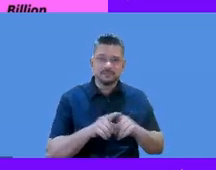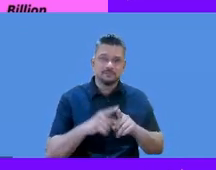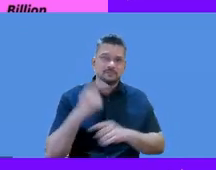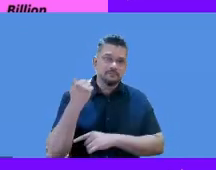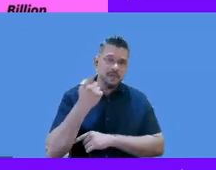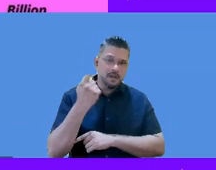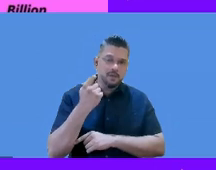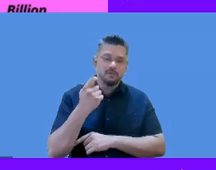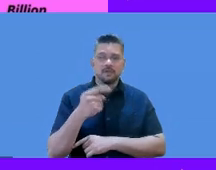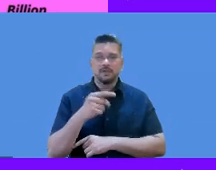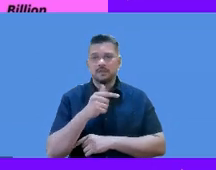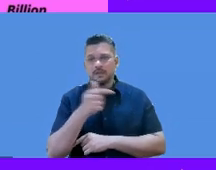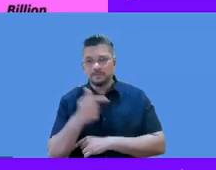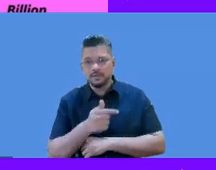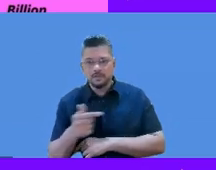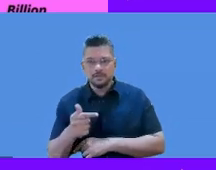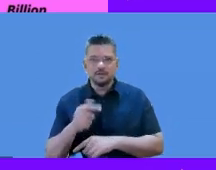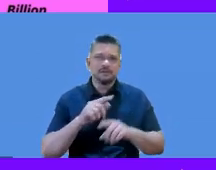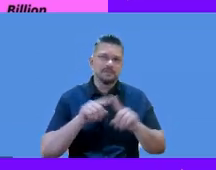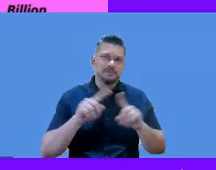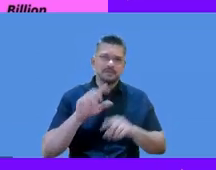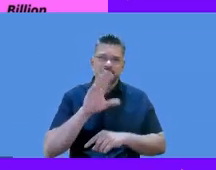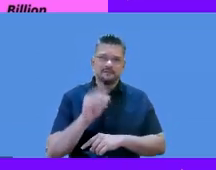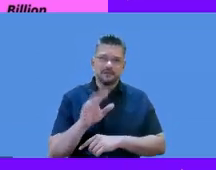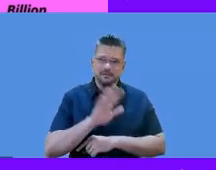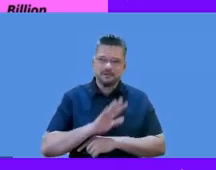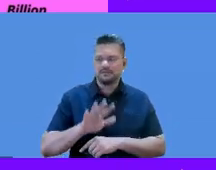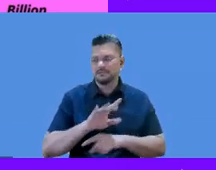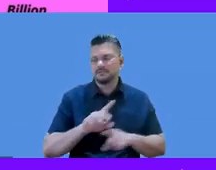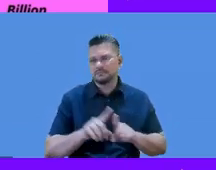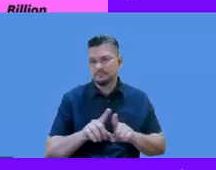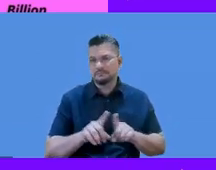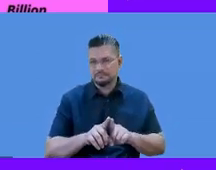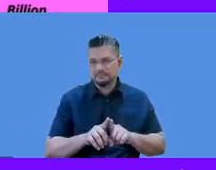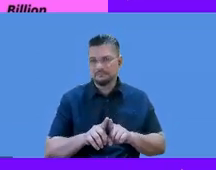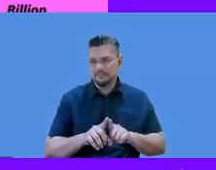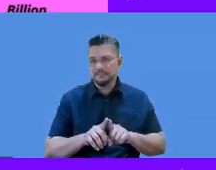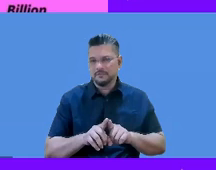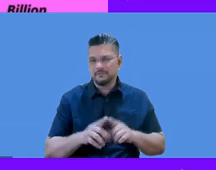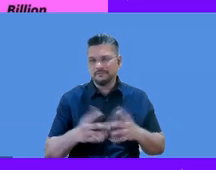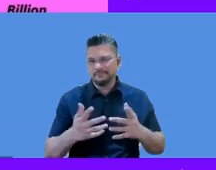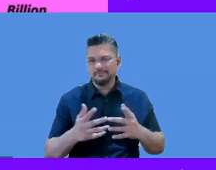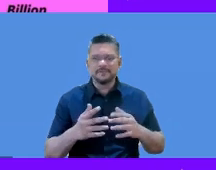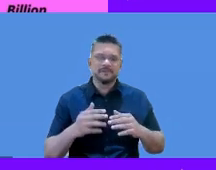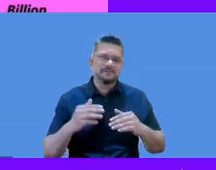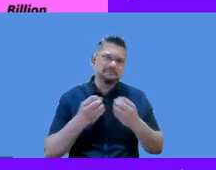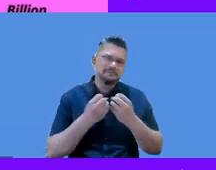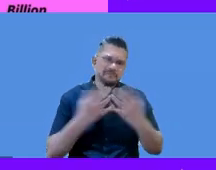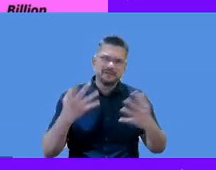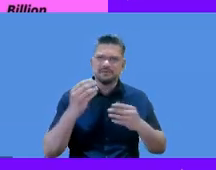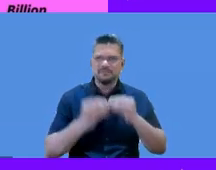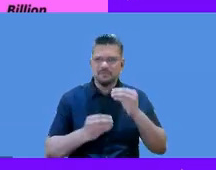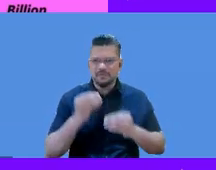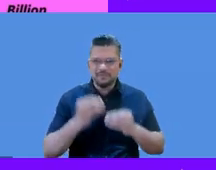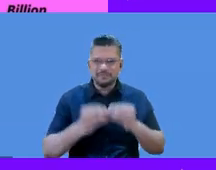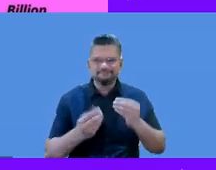has identified some really key issues. For example, you know, rising and inconsistent pricing of transport, sexual harassment and